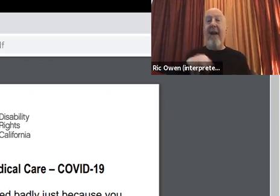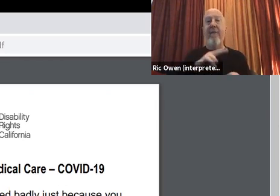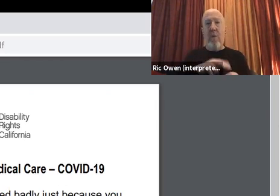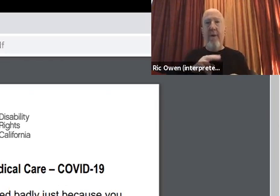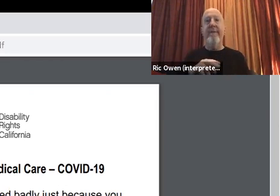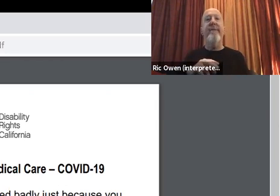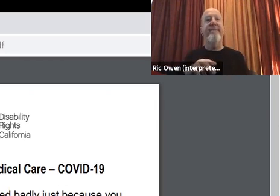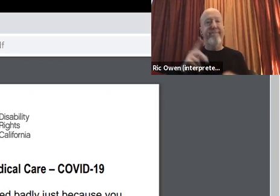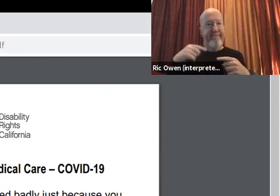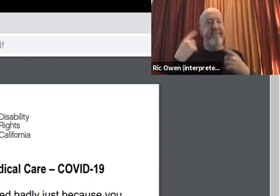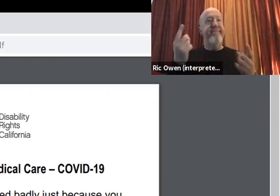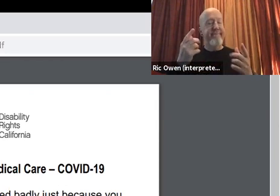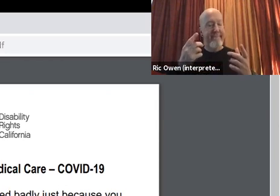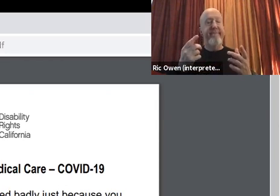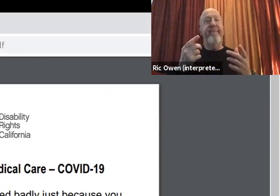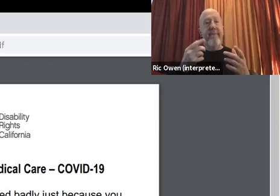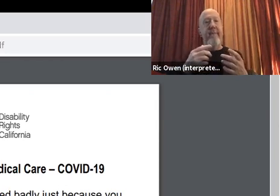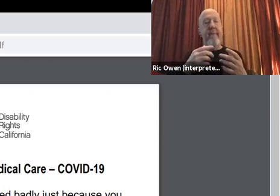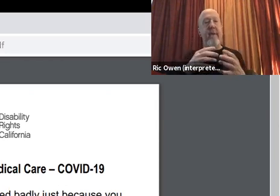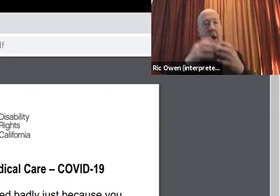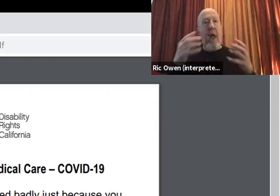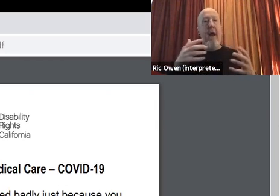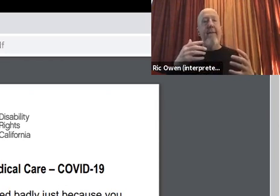of fear around the